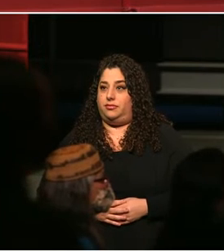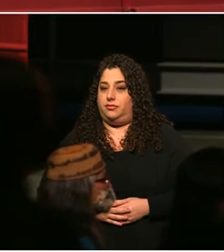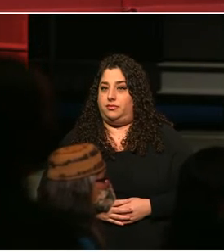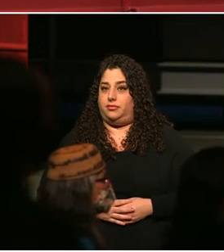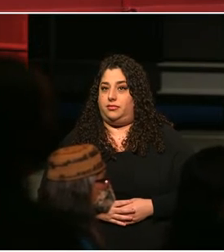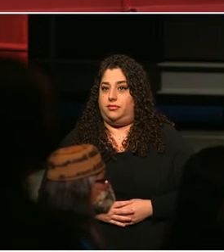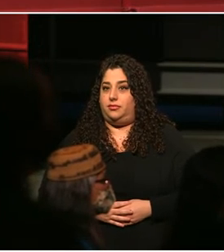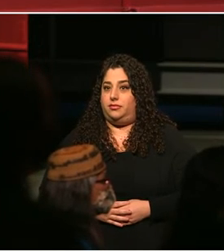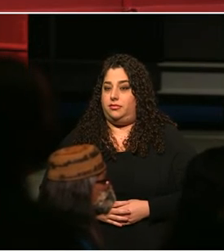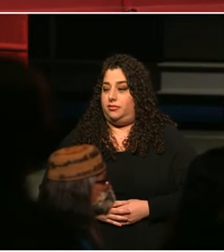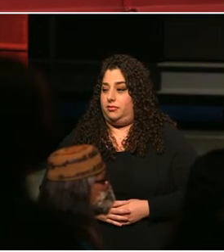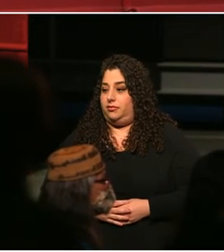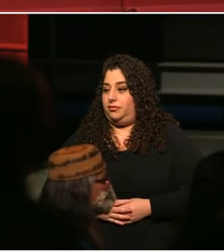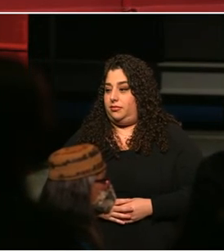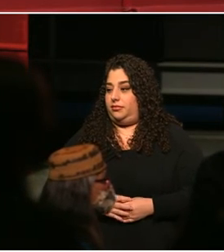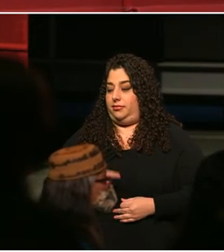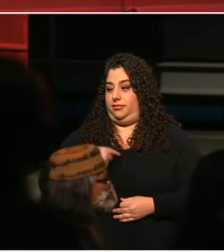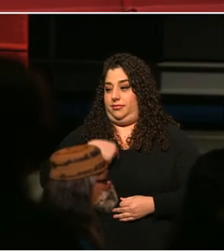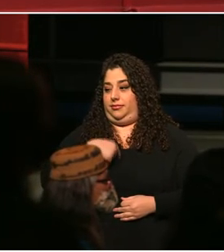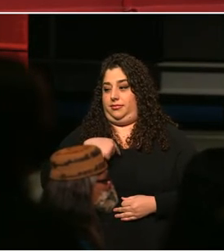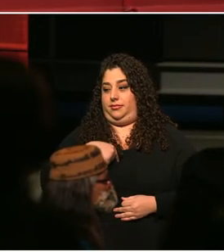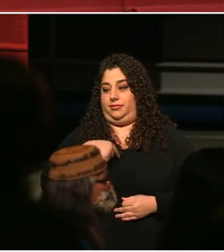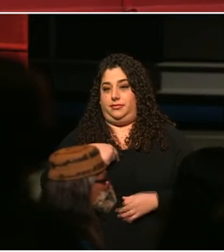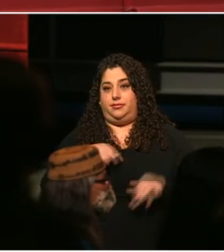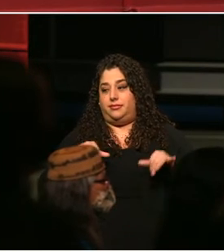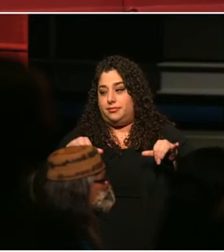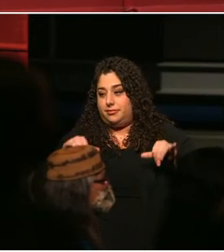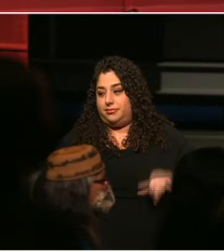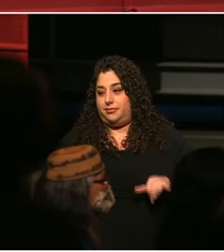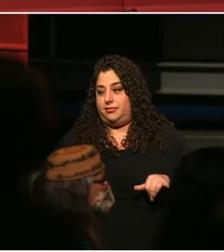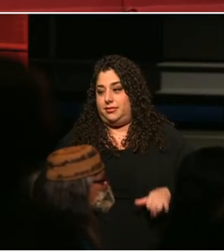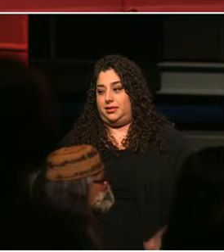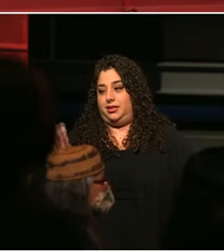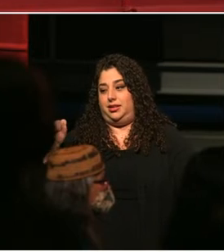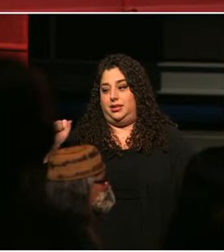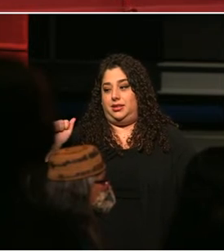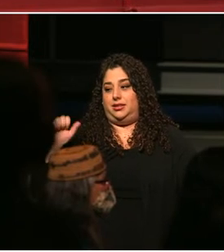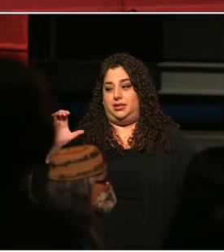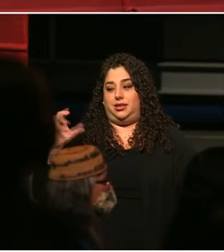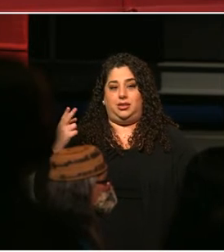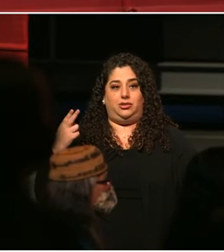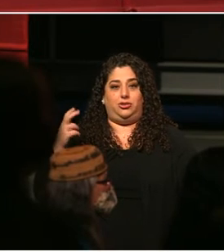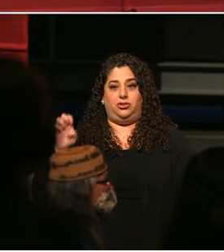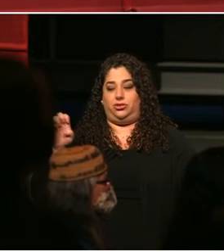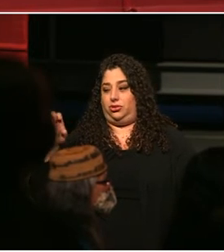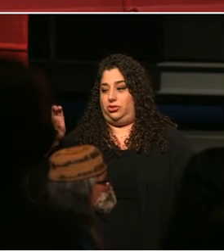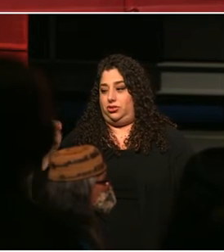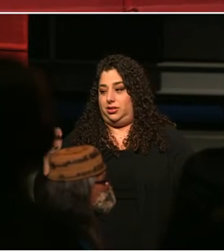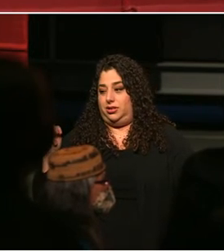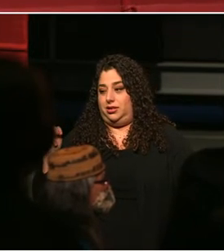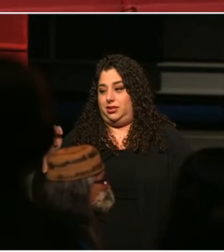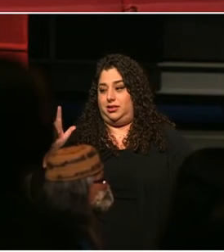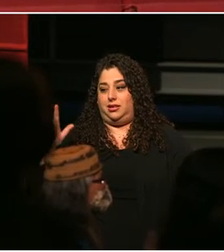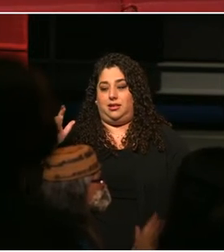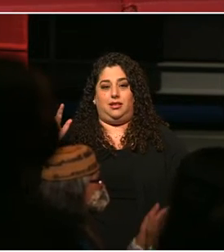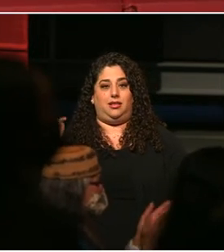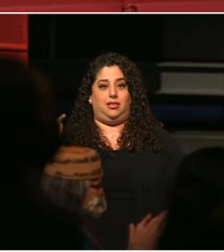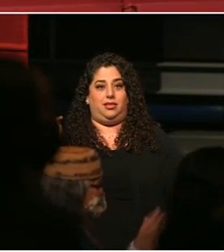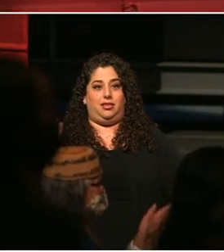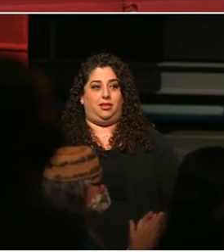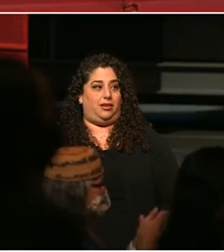I remain Sacheen Littlefeather. Thank you, and thank you for coming tonight.